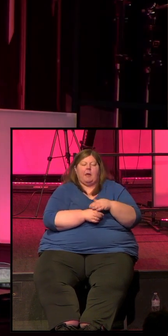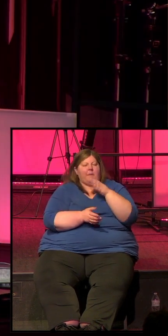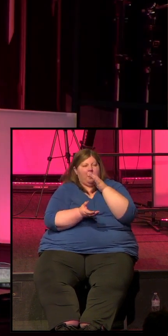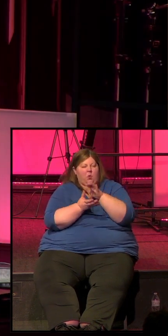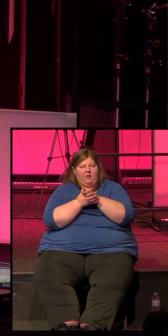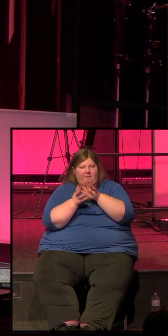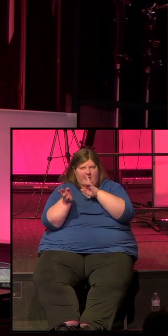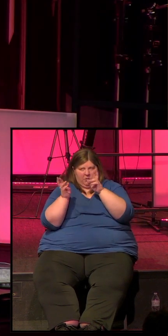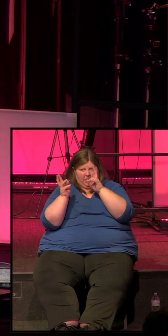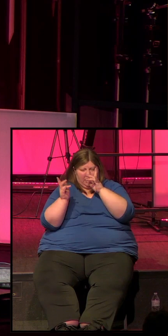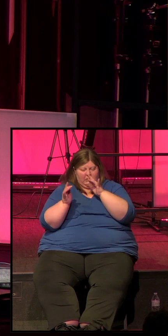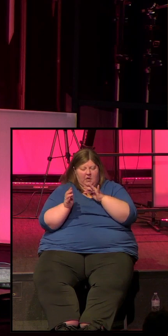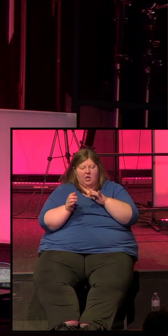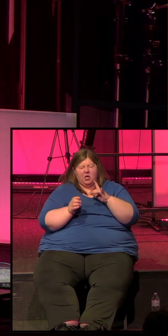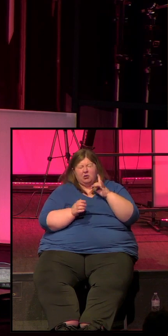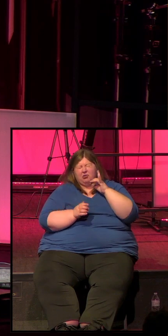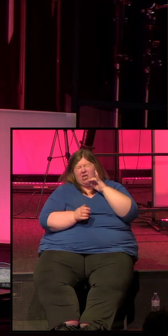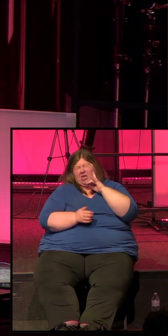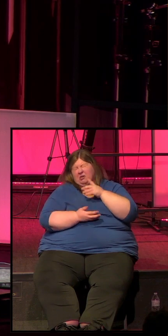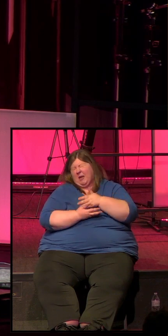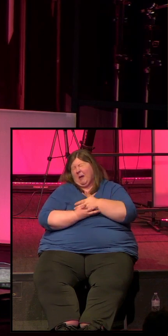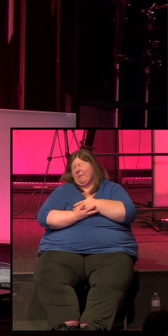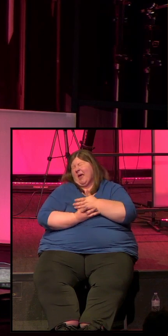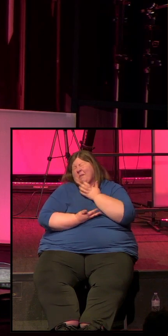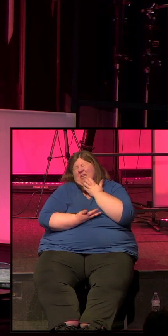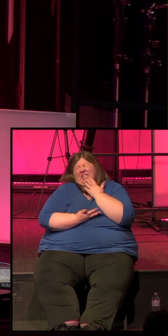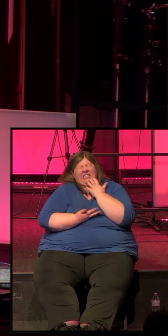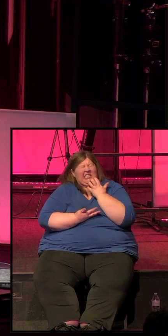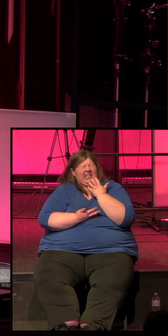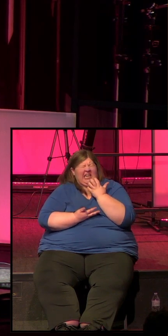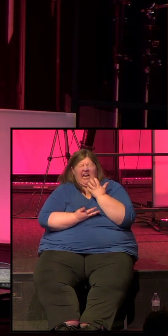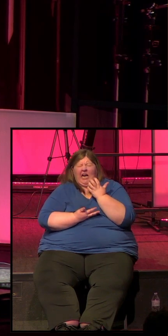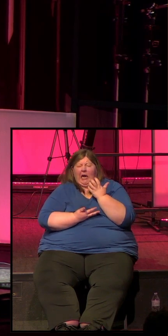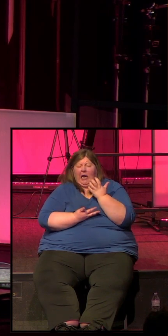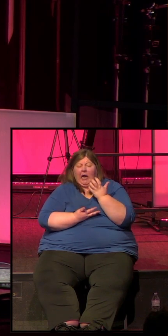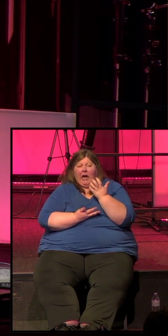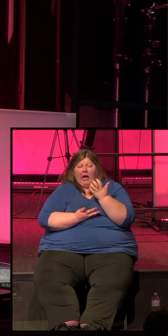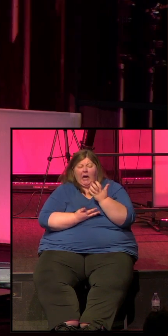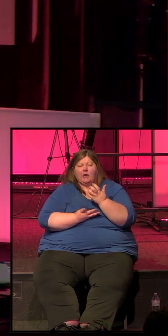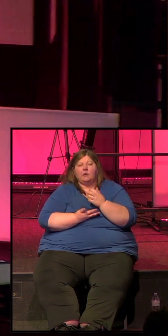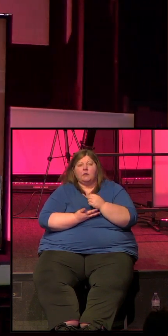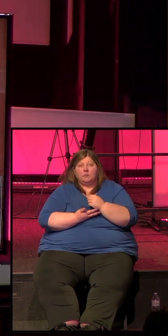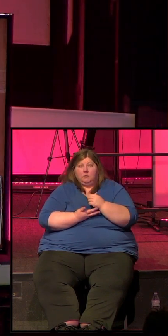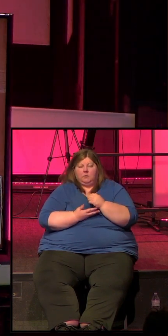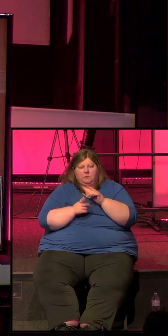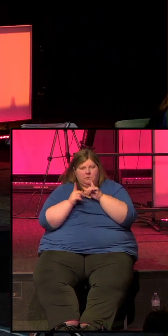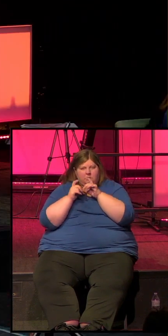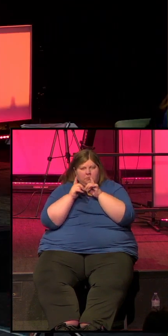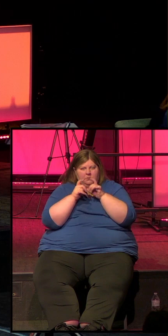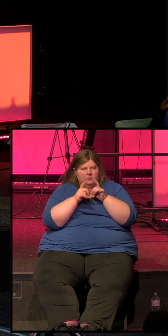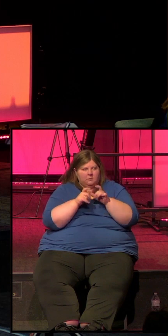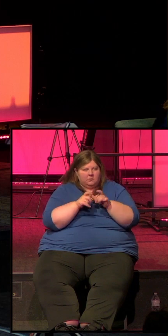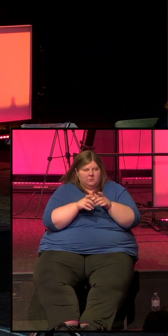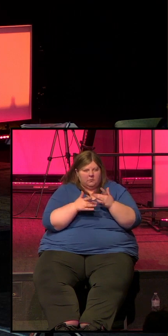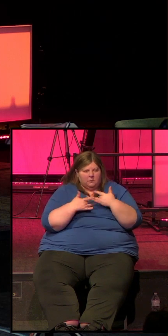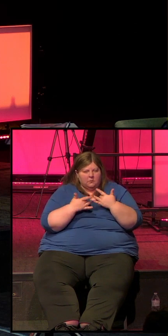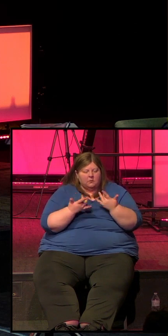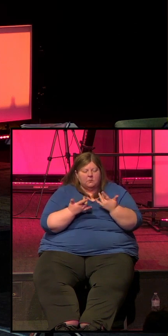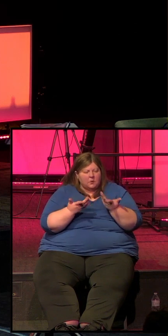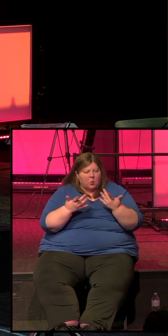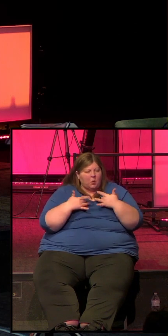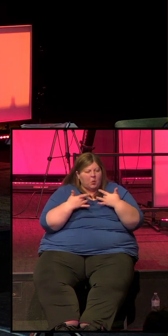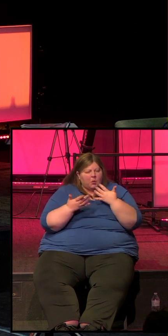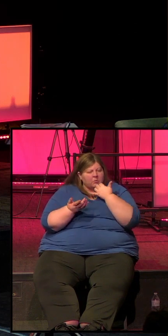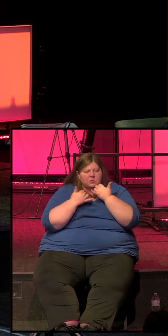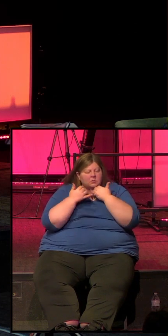ready. And all of a sudden, she hears Jordan shriek, like screaming his head off. She runs down the stairs, flies down. And she's like, "What